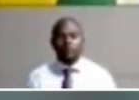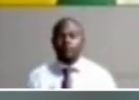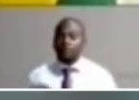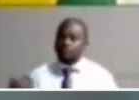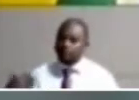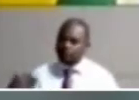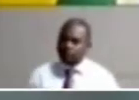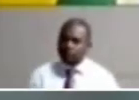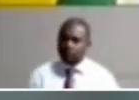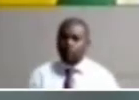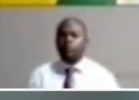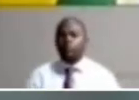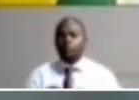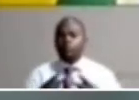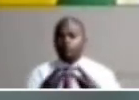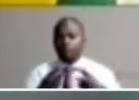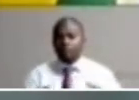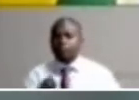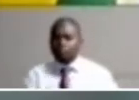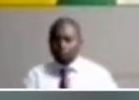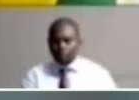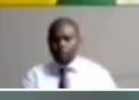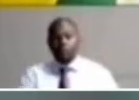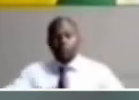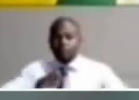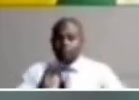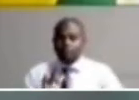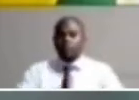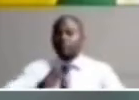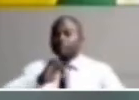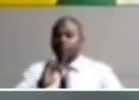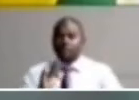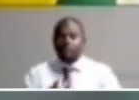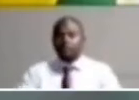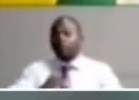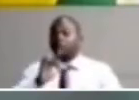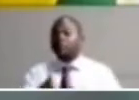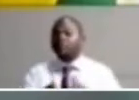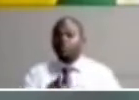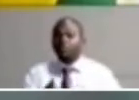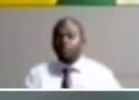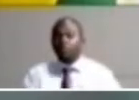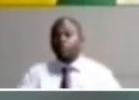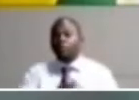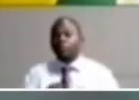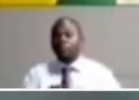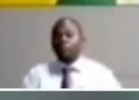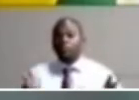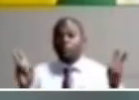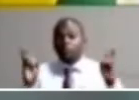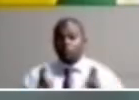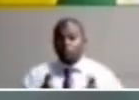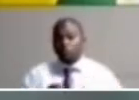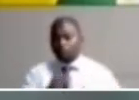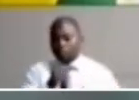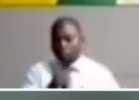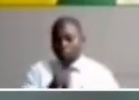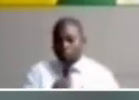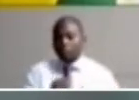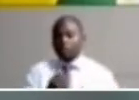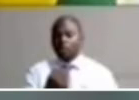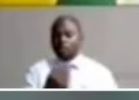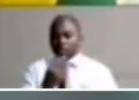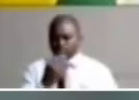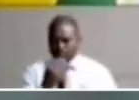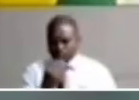Since we started this campaign of sensitization, if everybody listened by not coughing and sneezing near